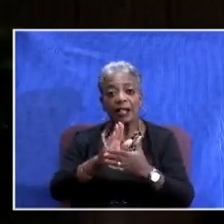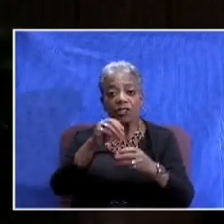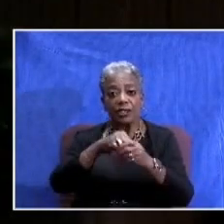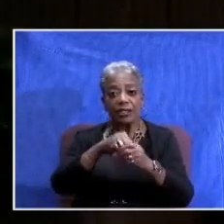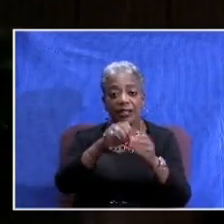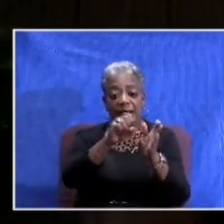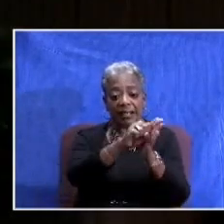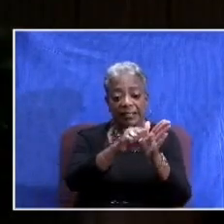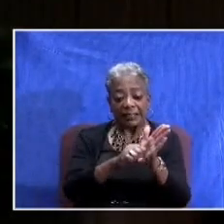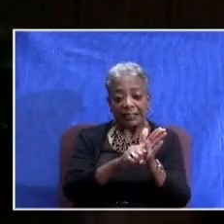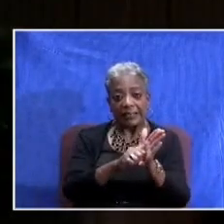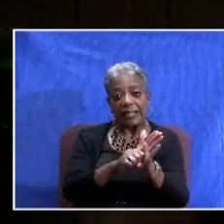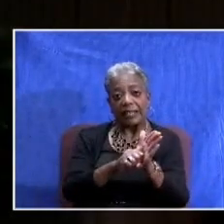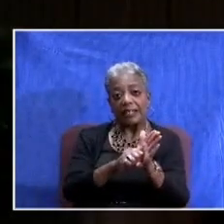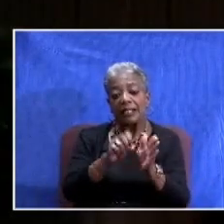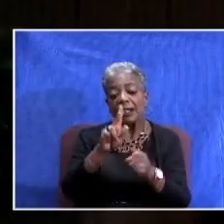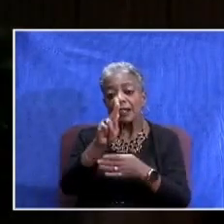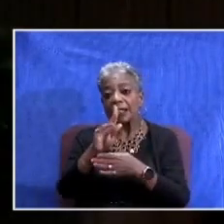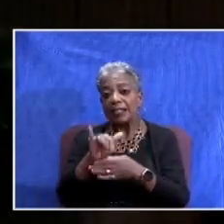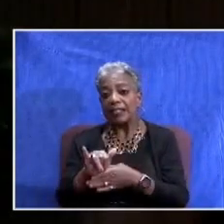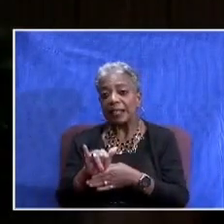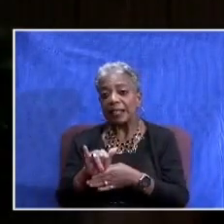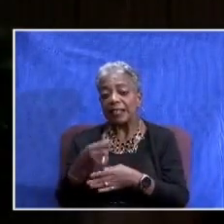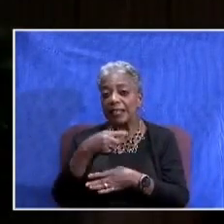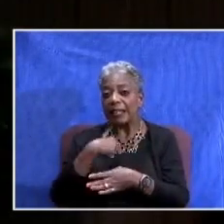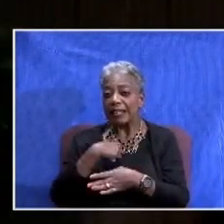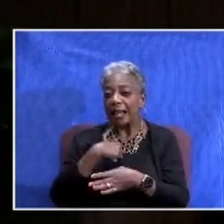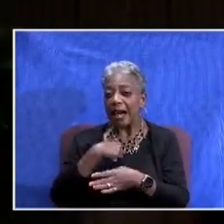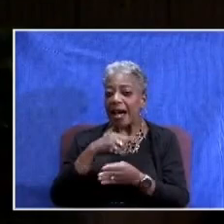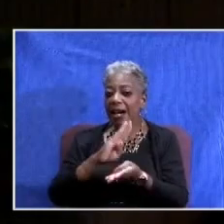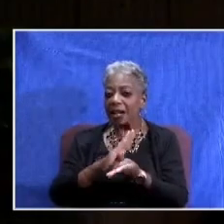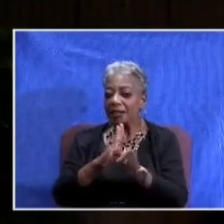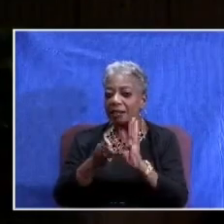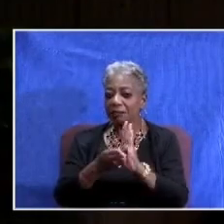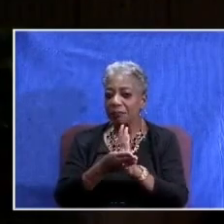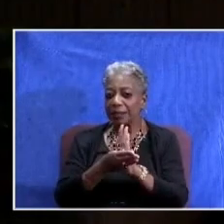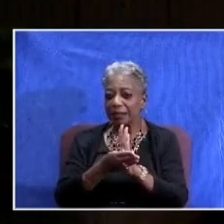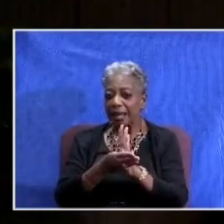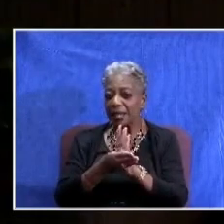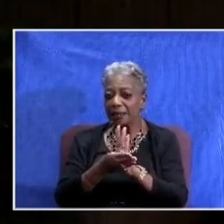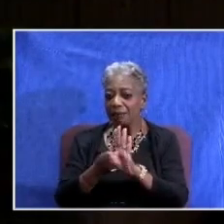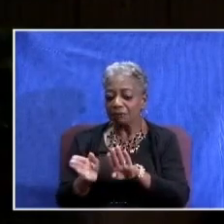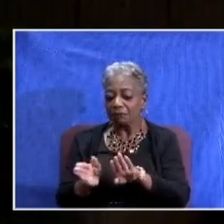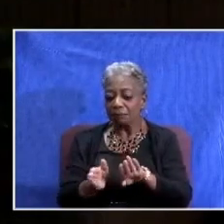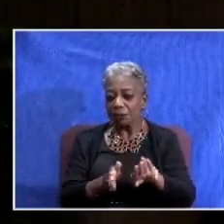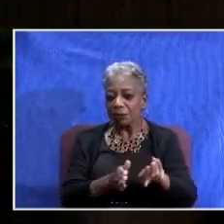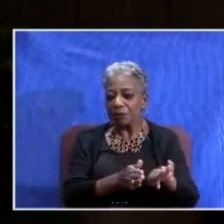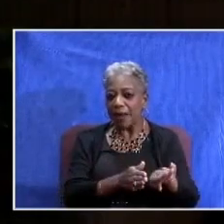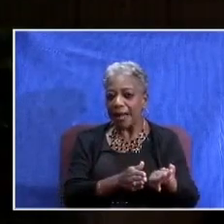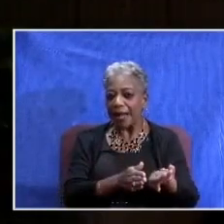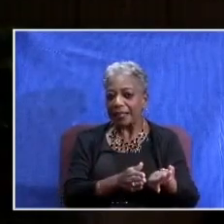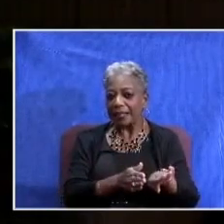and I got pushed back. And still get pushed back because as long as I stay in my place and don't get uppity.